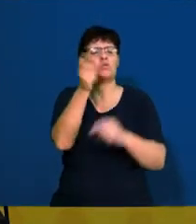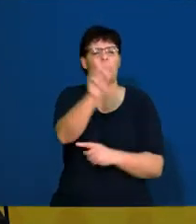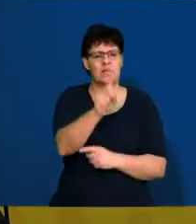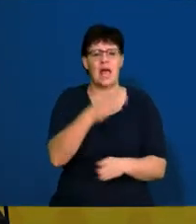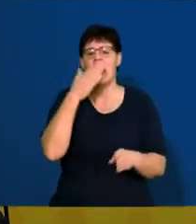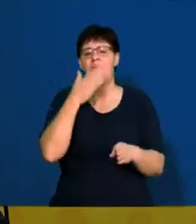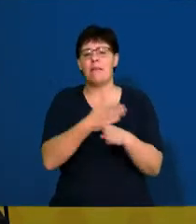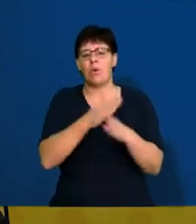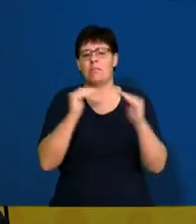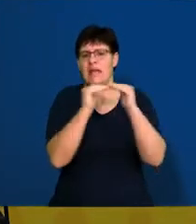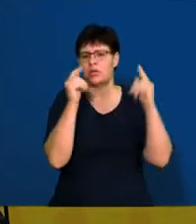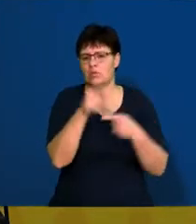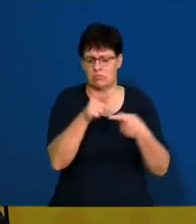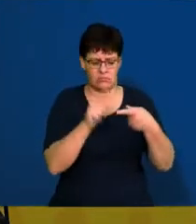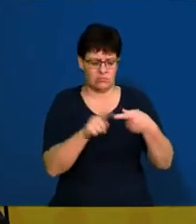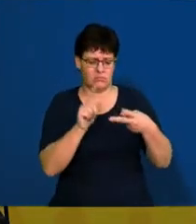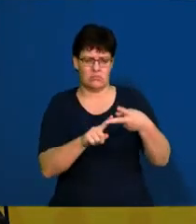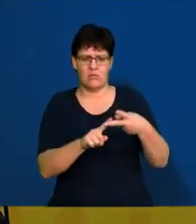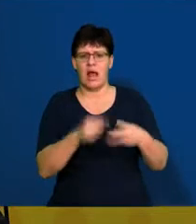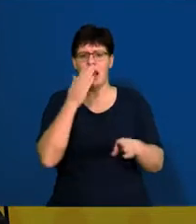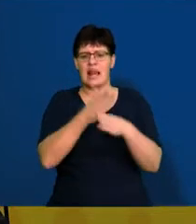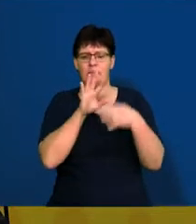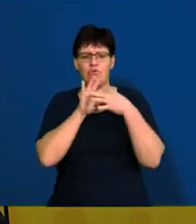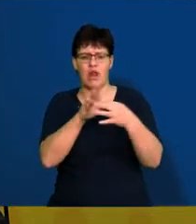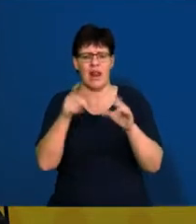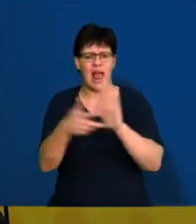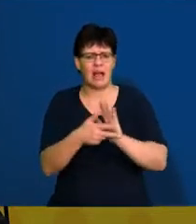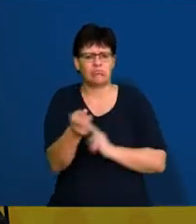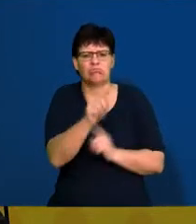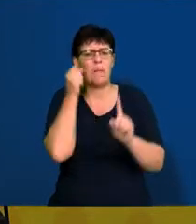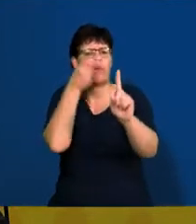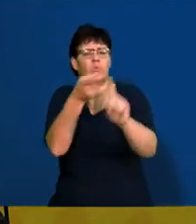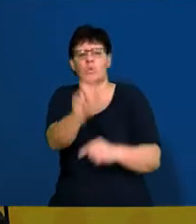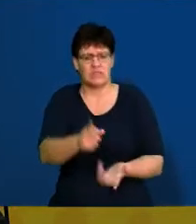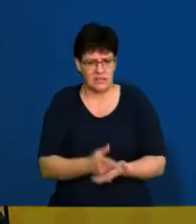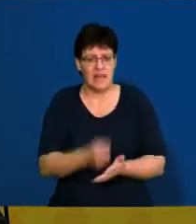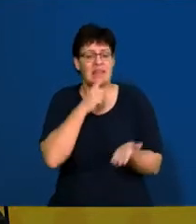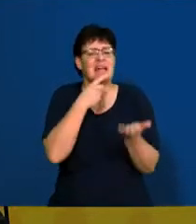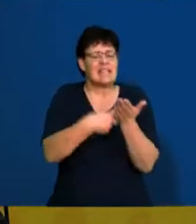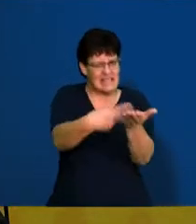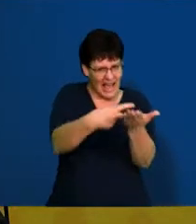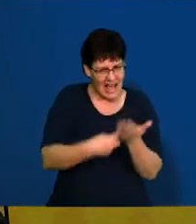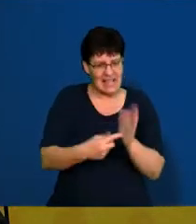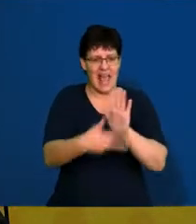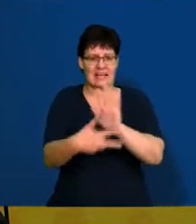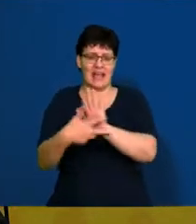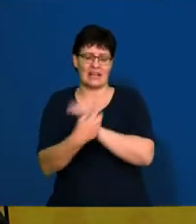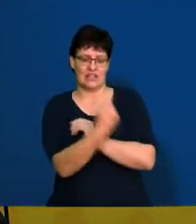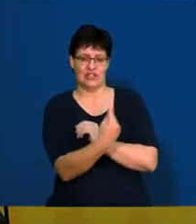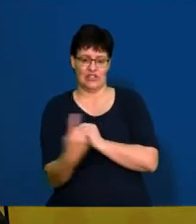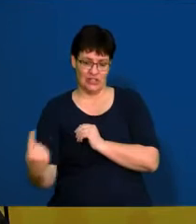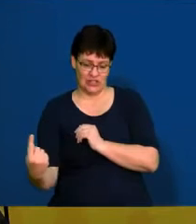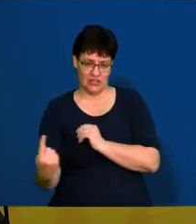Employment Equity Act? What is the purpose of the Labor Relations Act? And you discuss all your different acts, all right, and